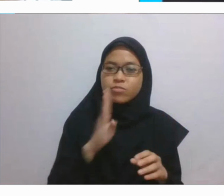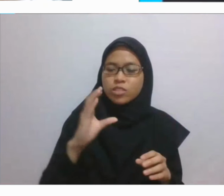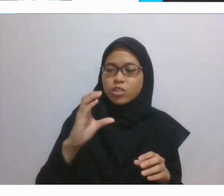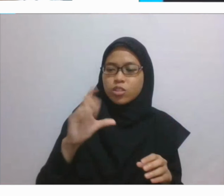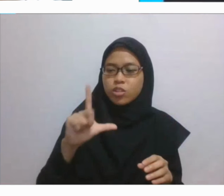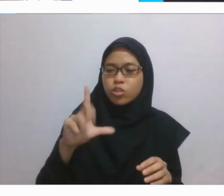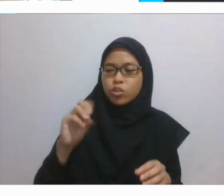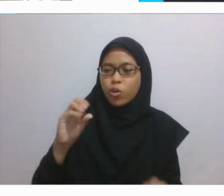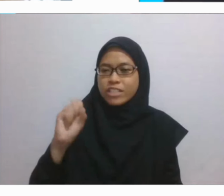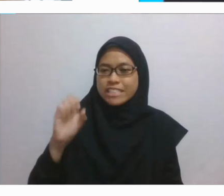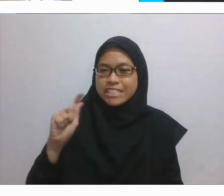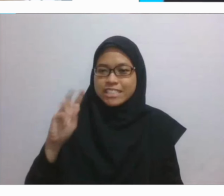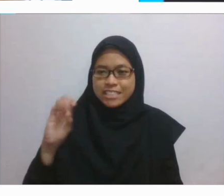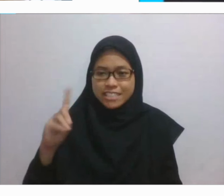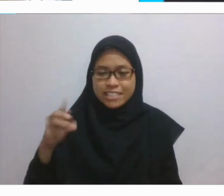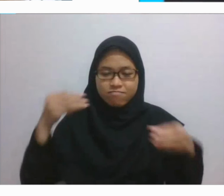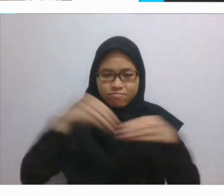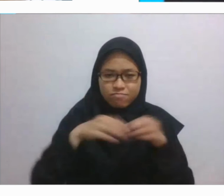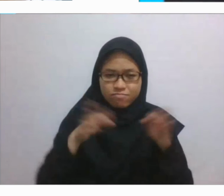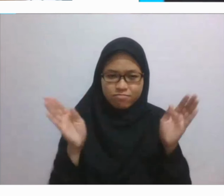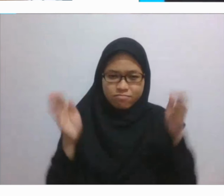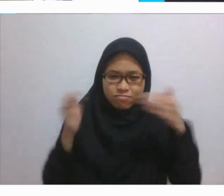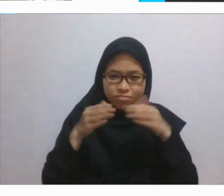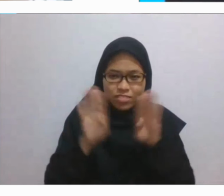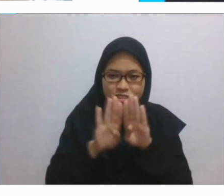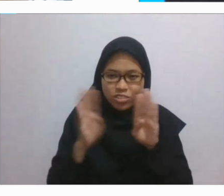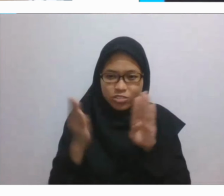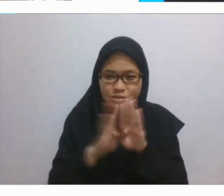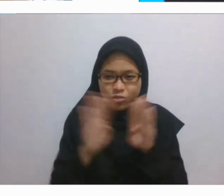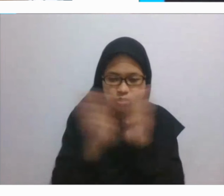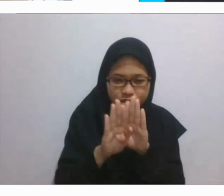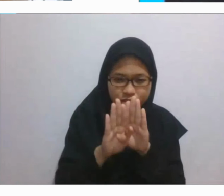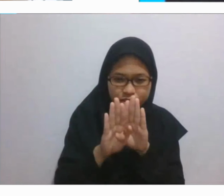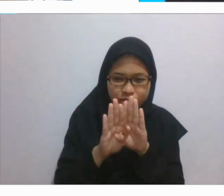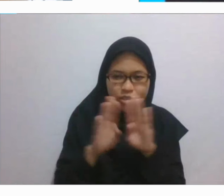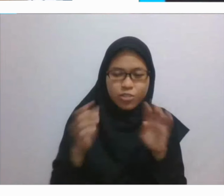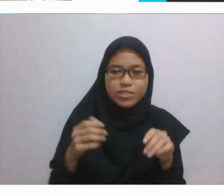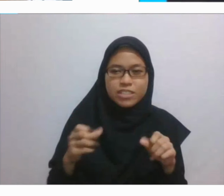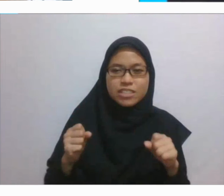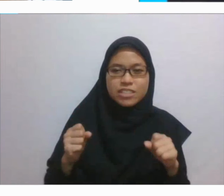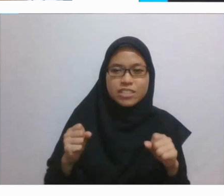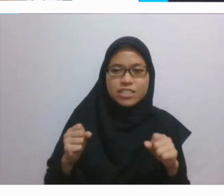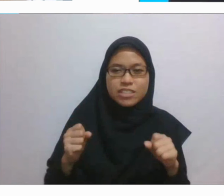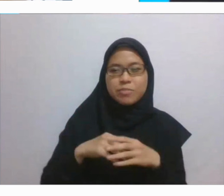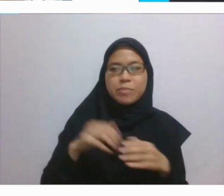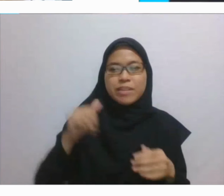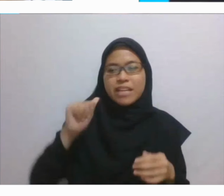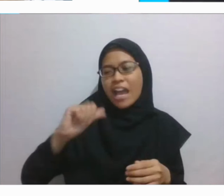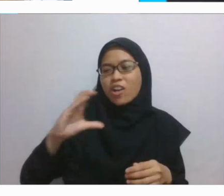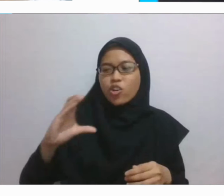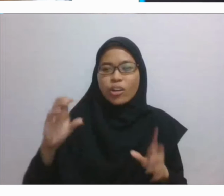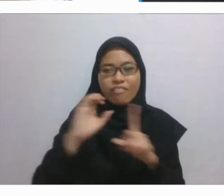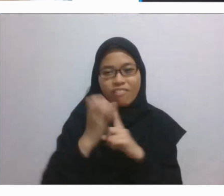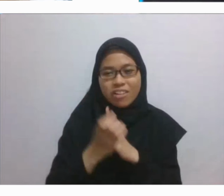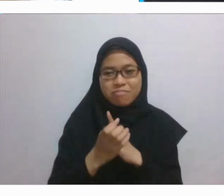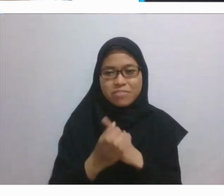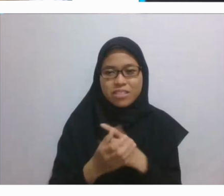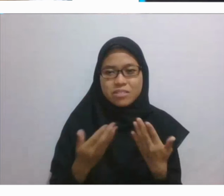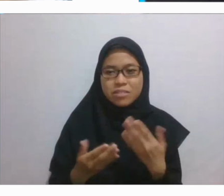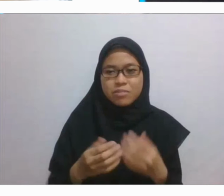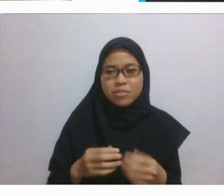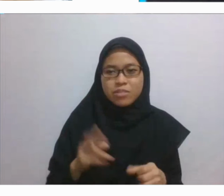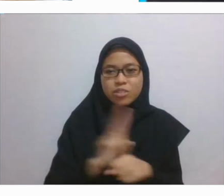indoors. We survive all change or even become slightly distanced through air-conditioned environments, and whether using the bike